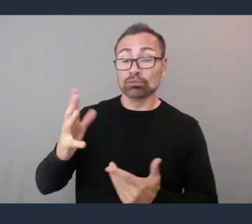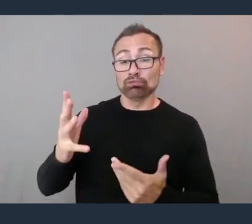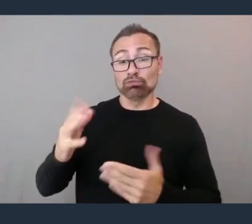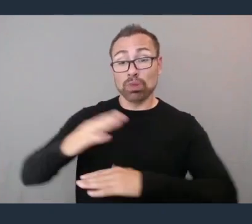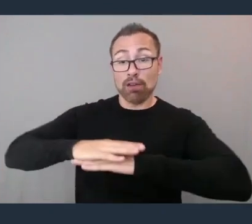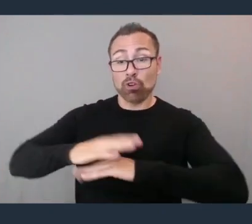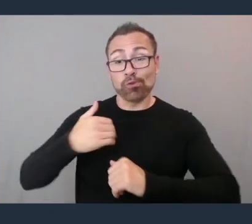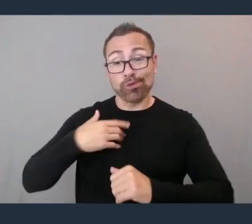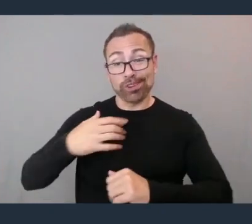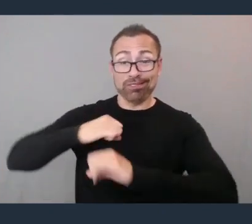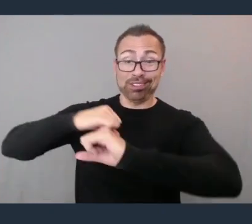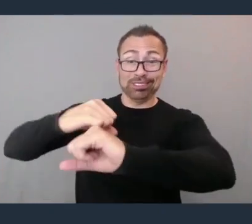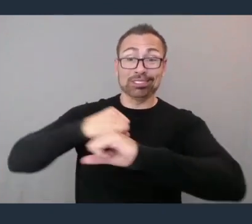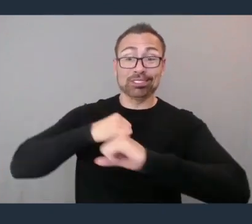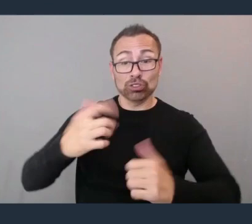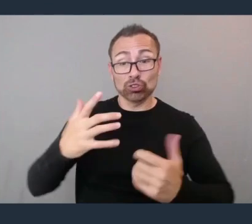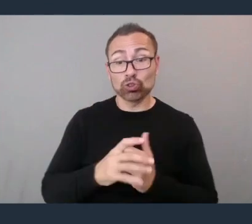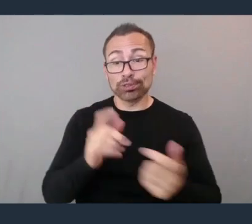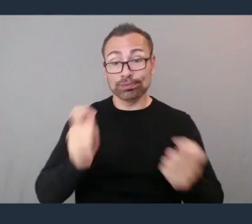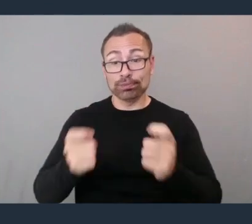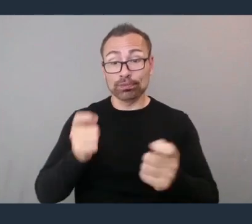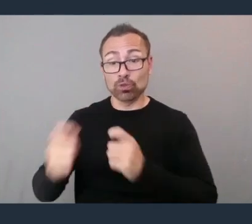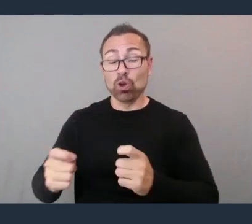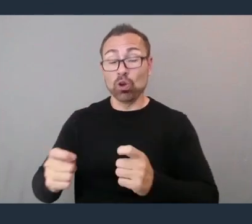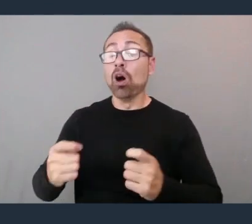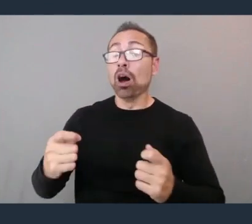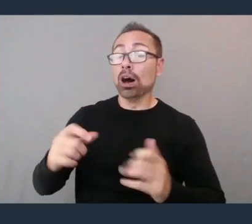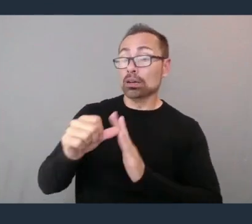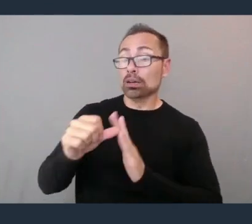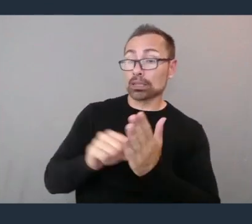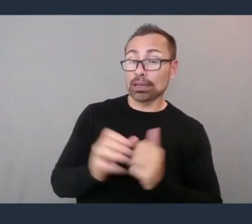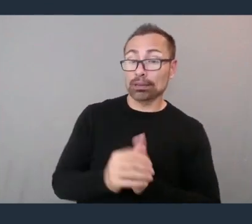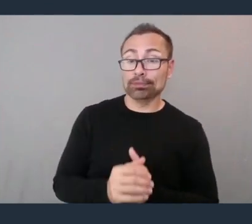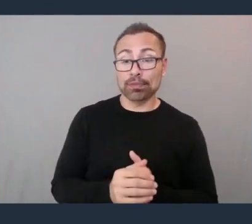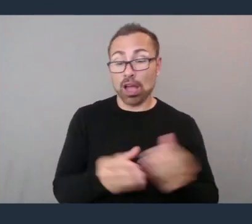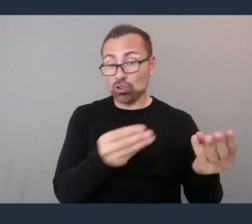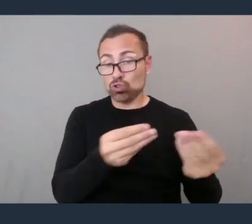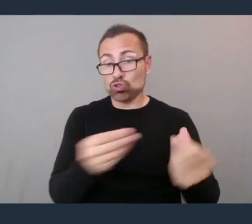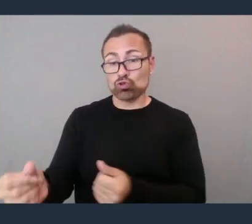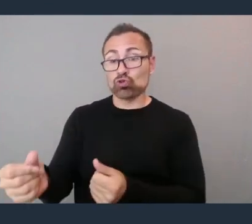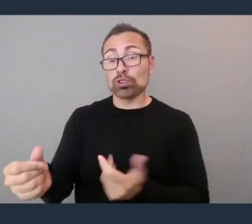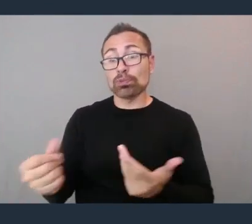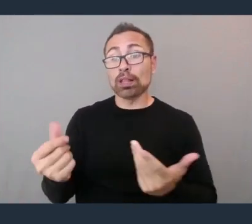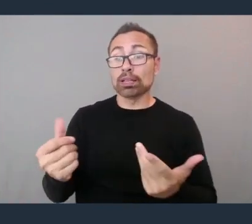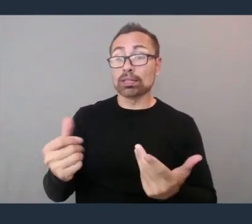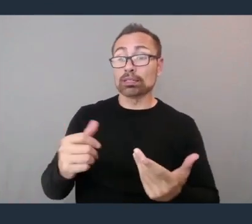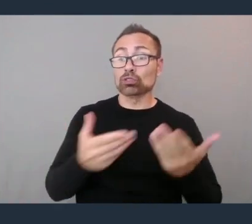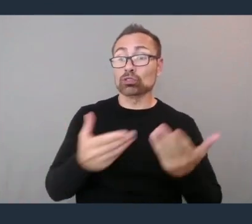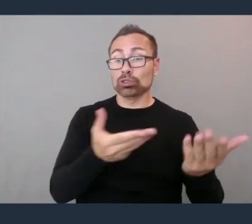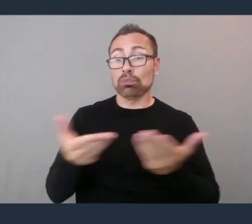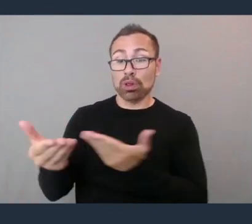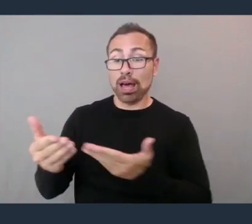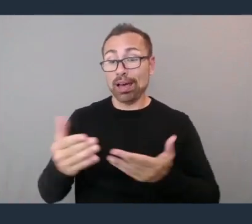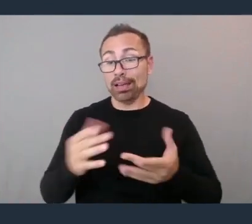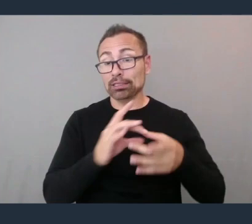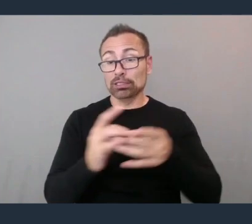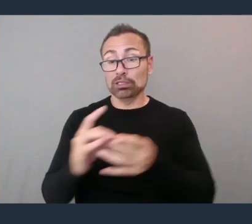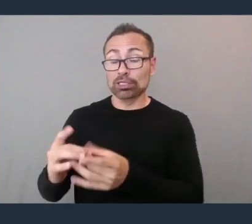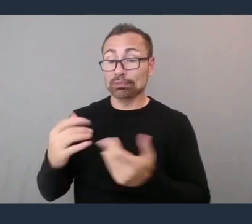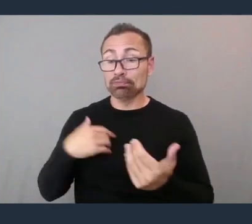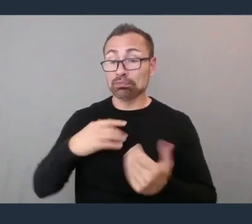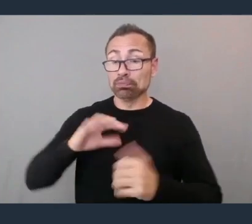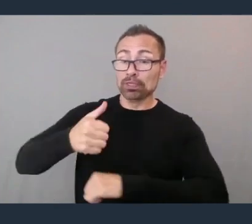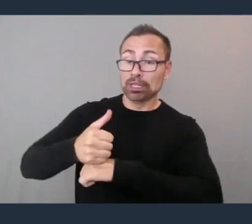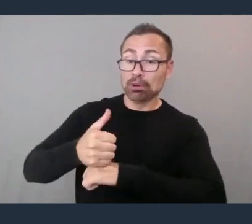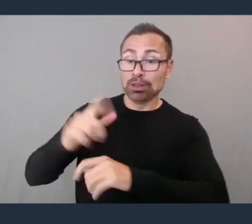and cross-region backups. A streamlined content supply chain on AWS has enabled our internal teams to securely manage